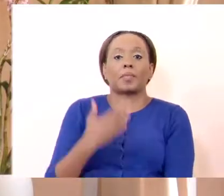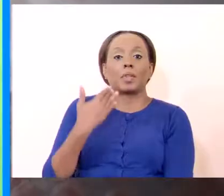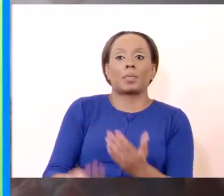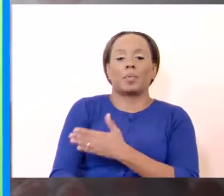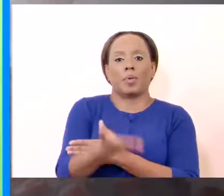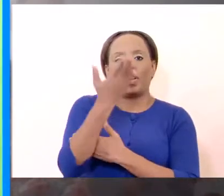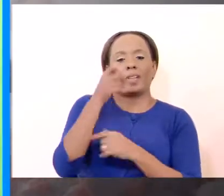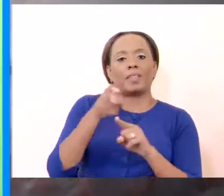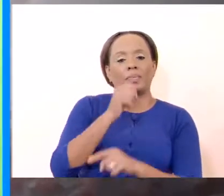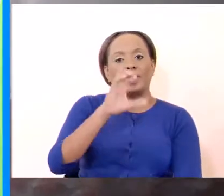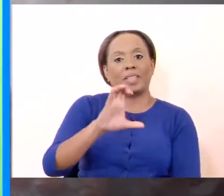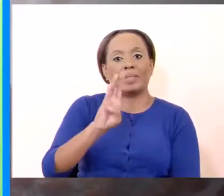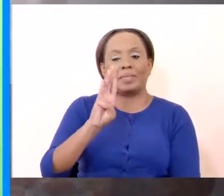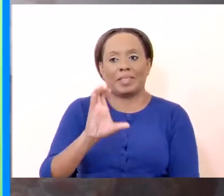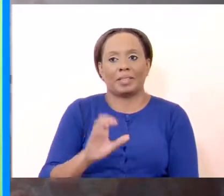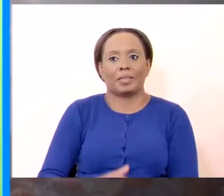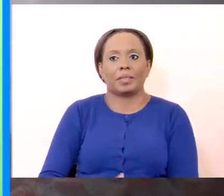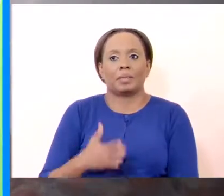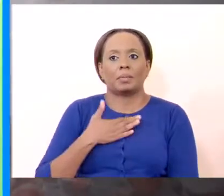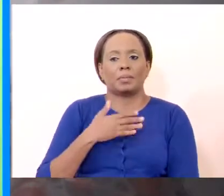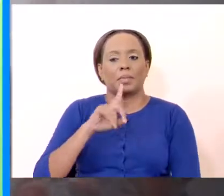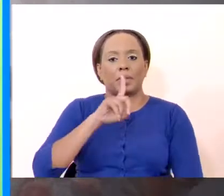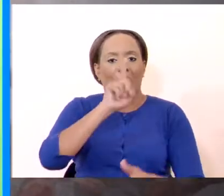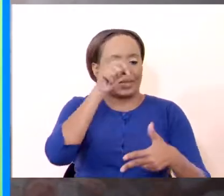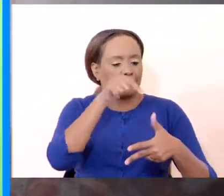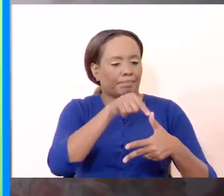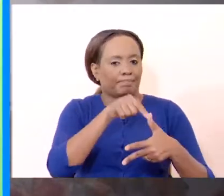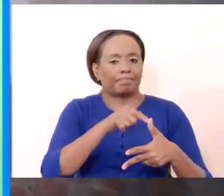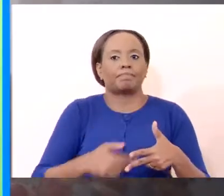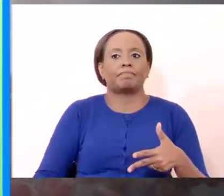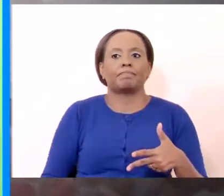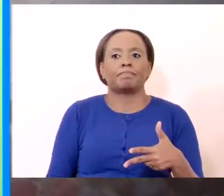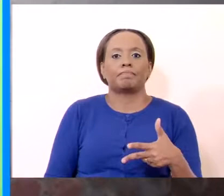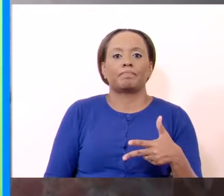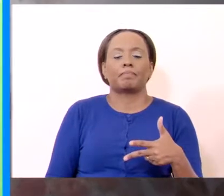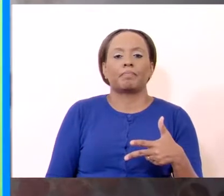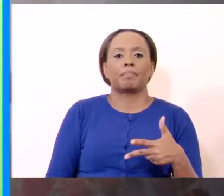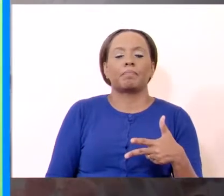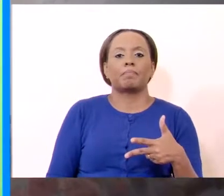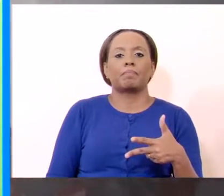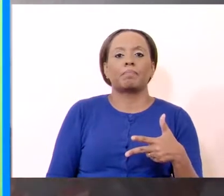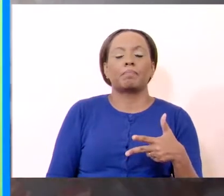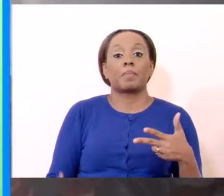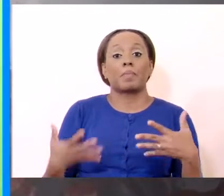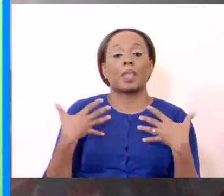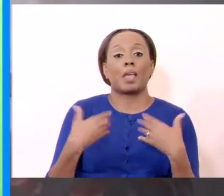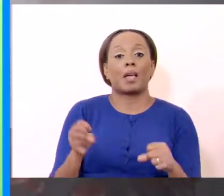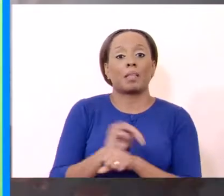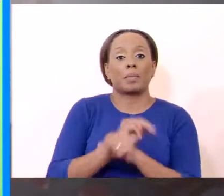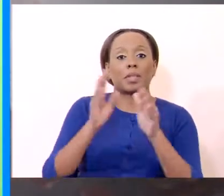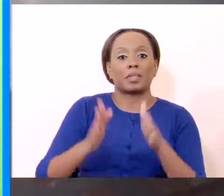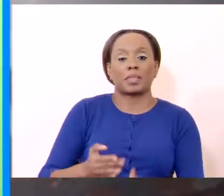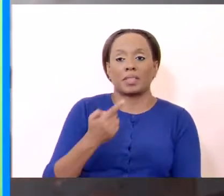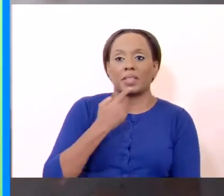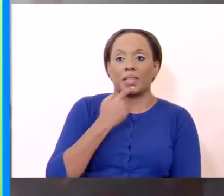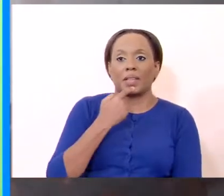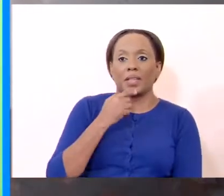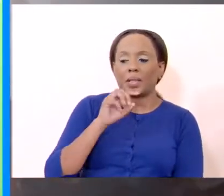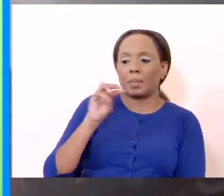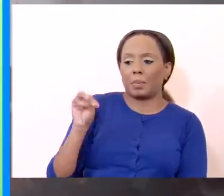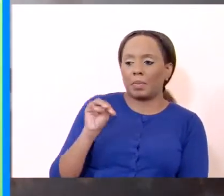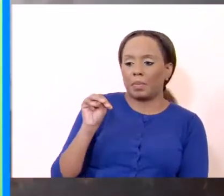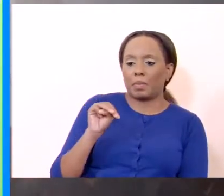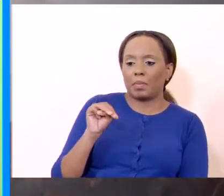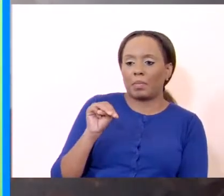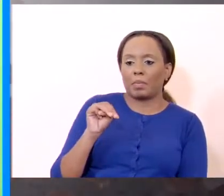Sharika Griffith from CBC. My question is for Minister Bostic. Prime Minister Motley would have indicated on Monday that they were chasing at